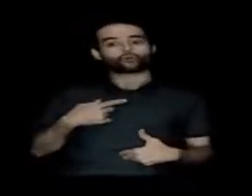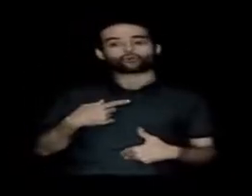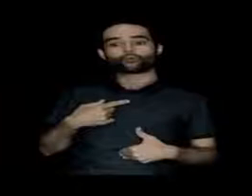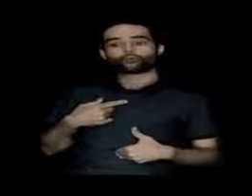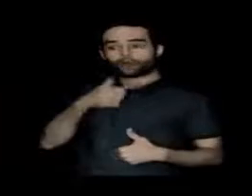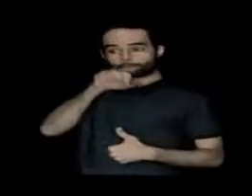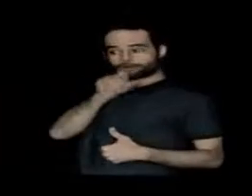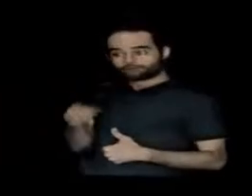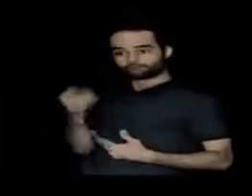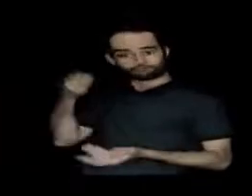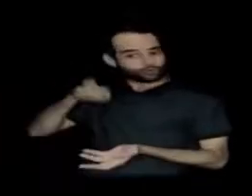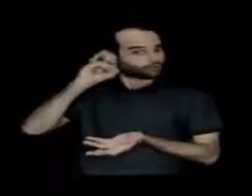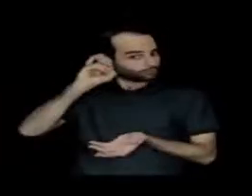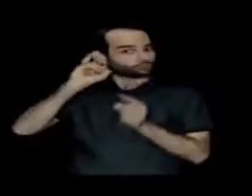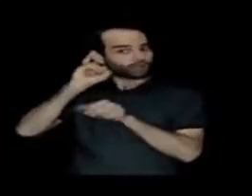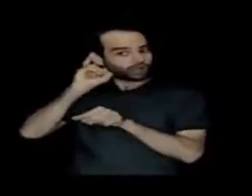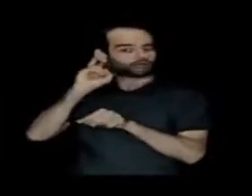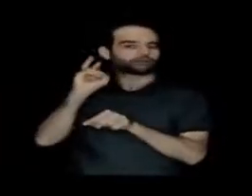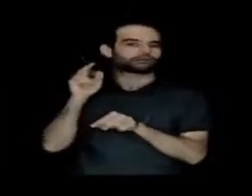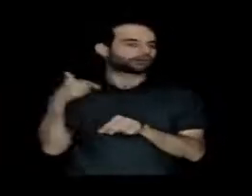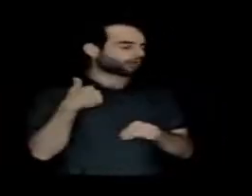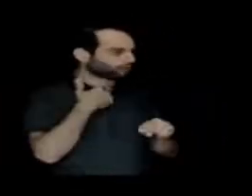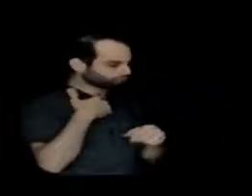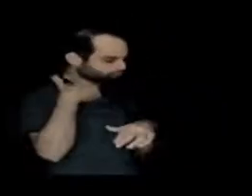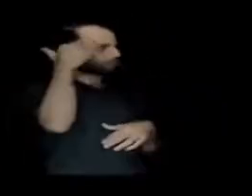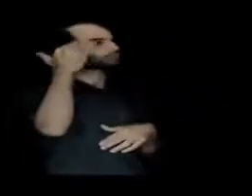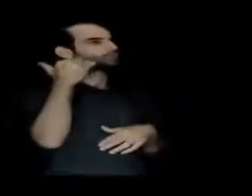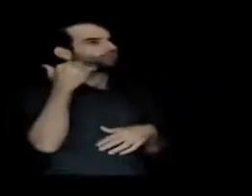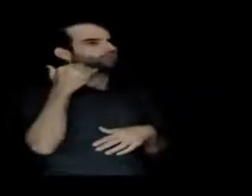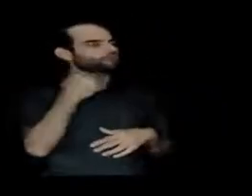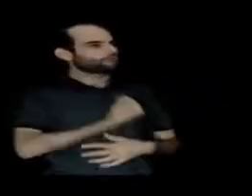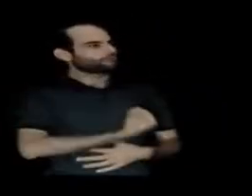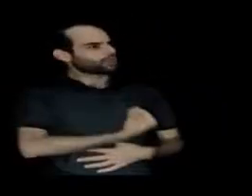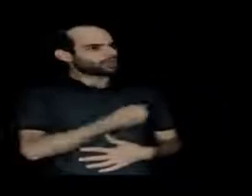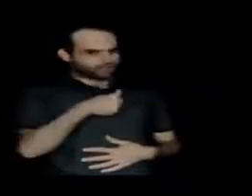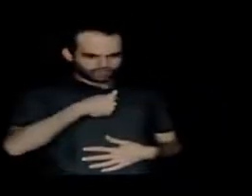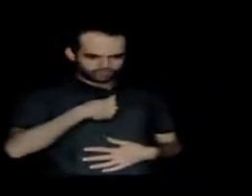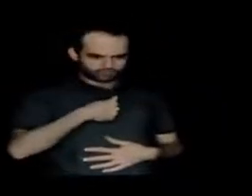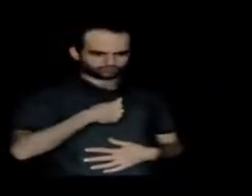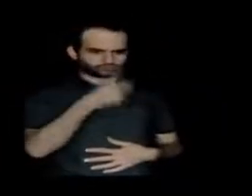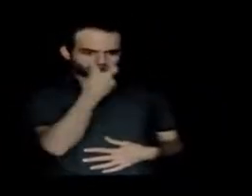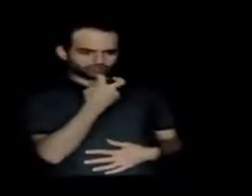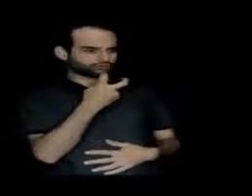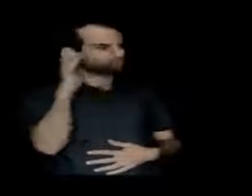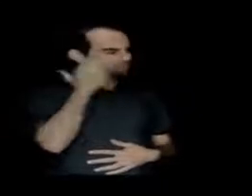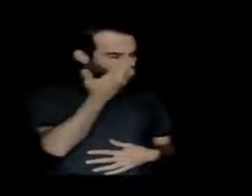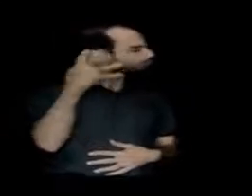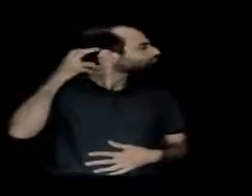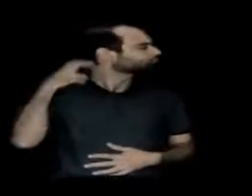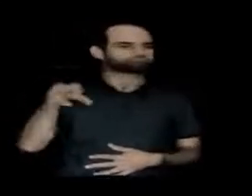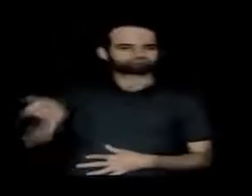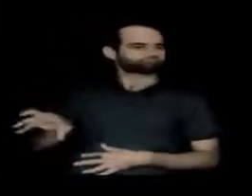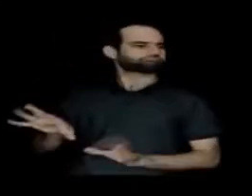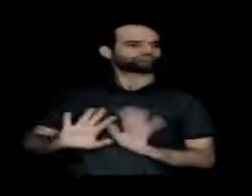for her to hear when she took her life over and found out it was her life. She took the device out and I'm